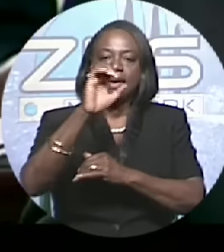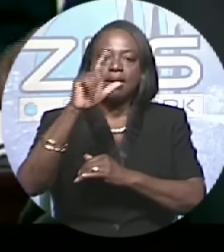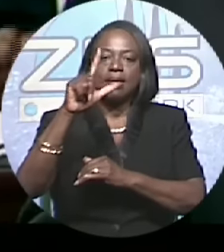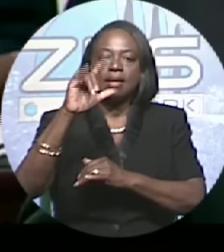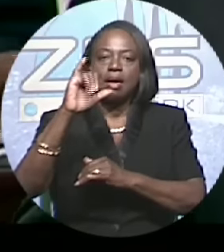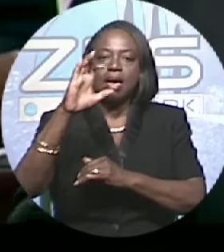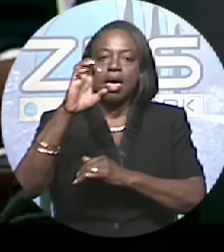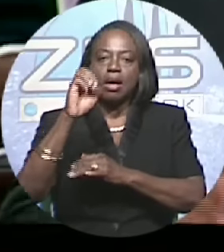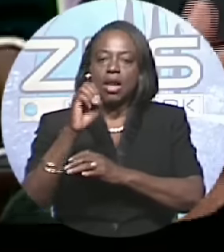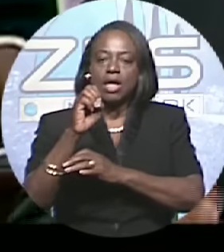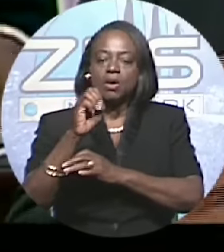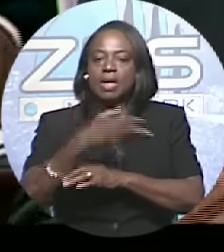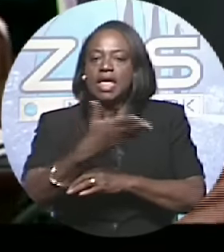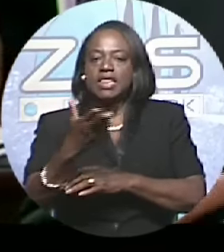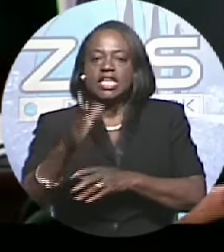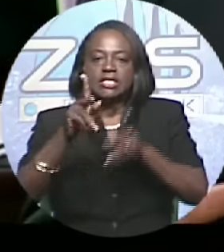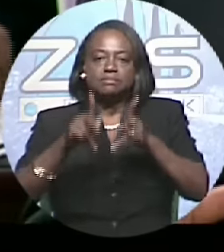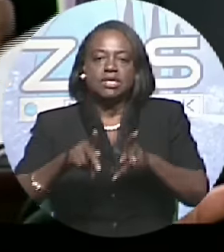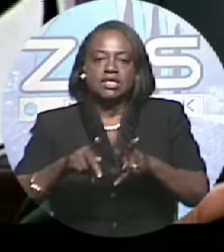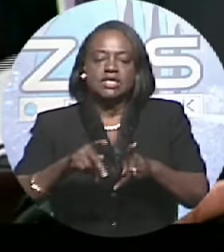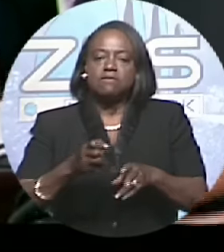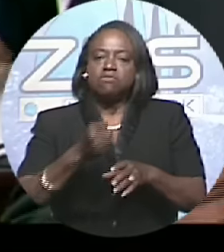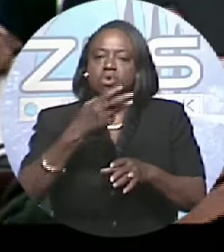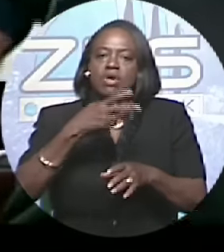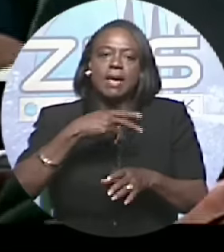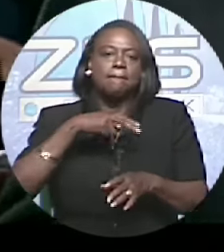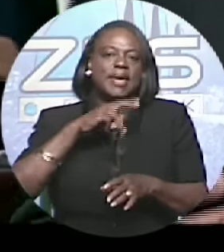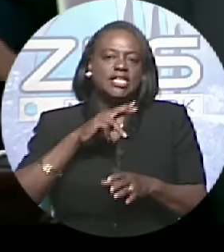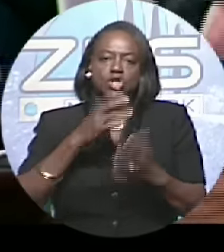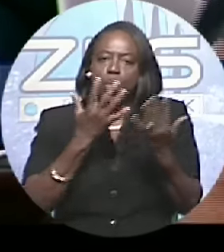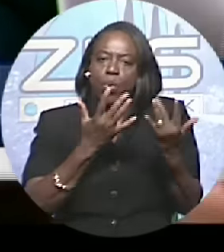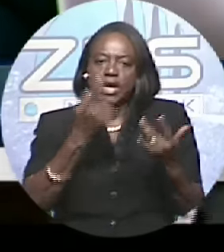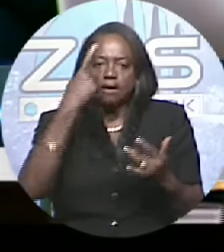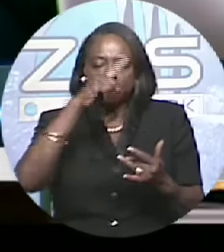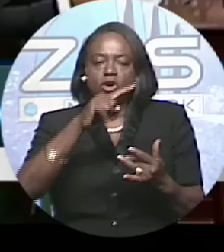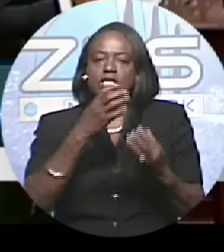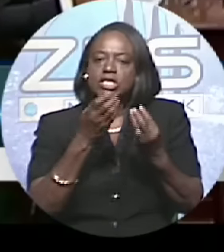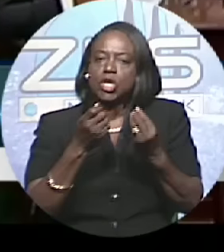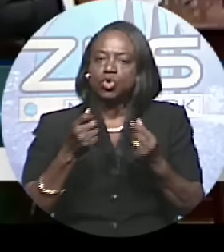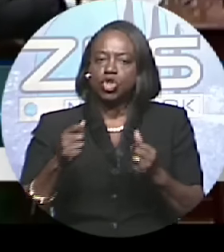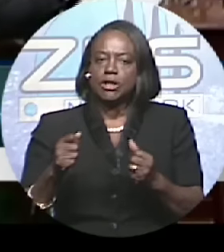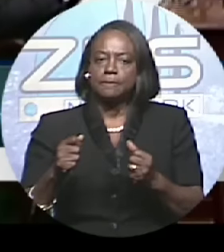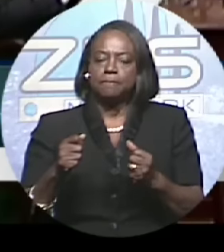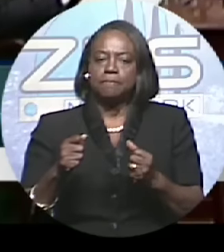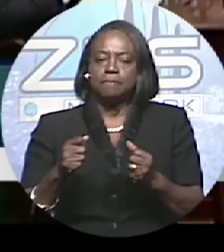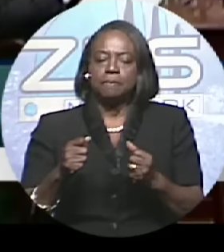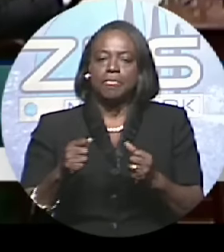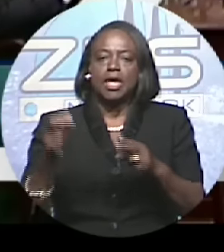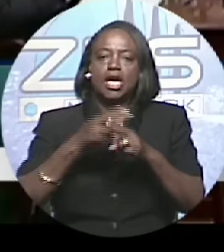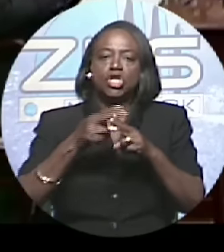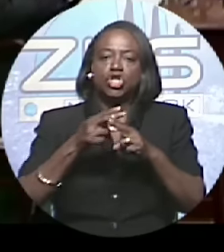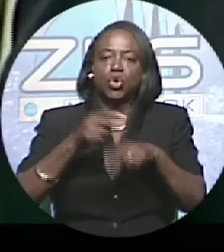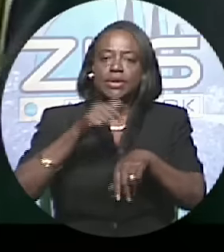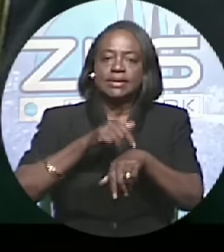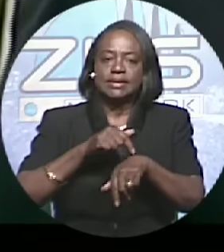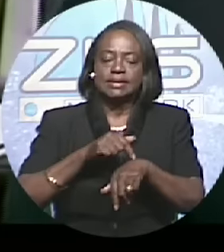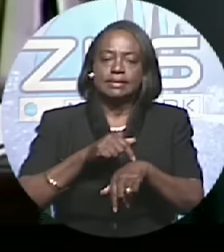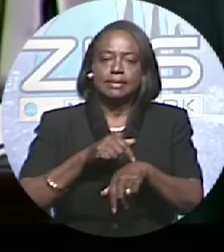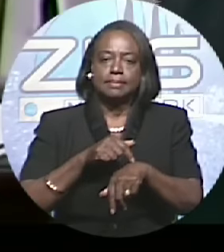these persons have grown impatient, waiting for a solution. In short order, Mr.